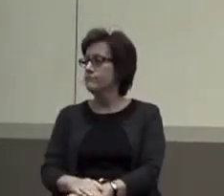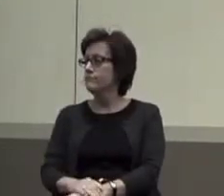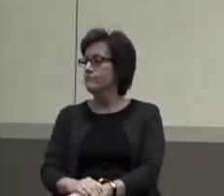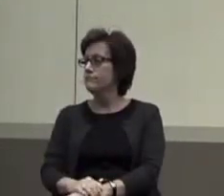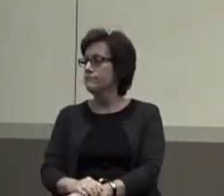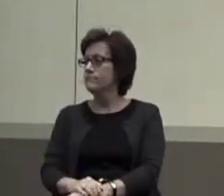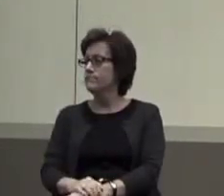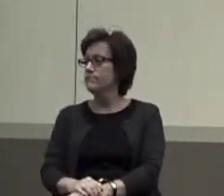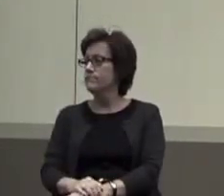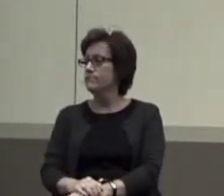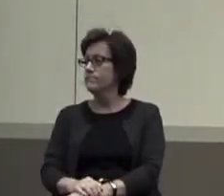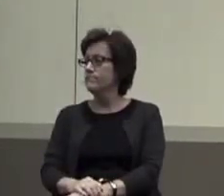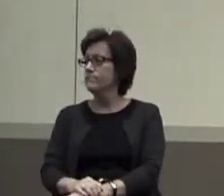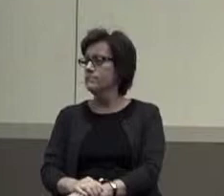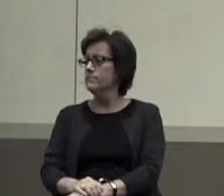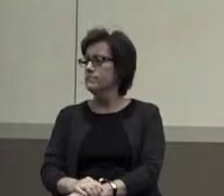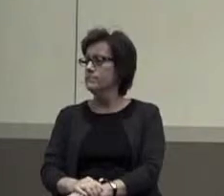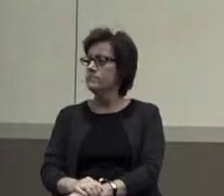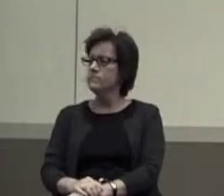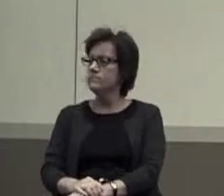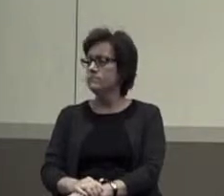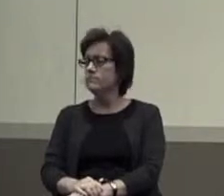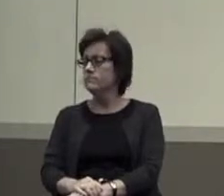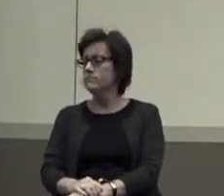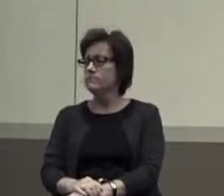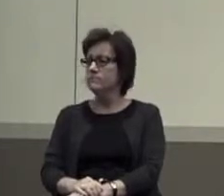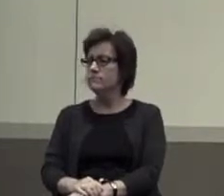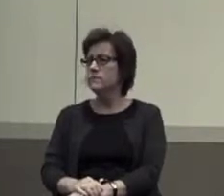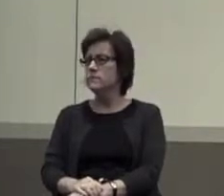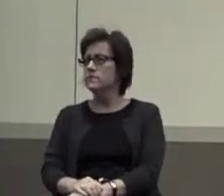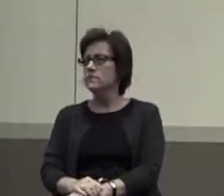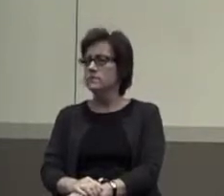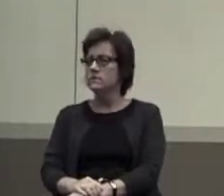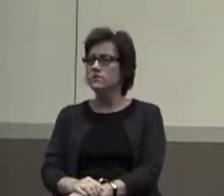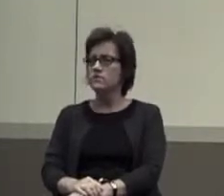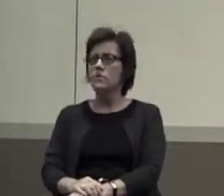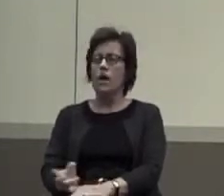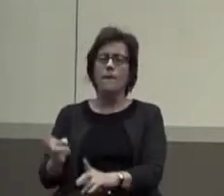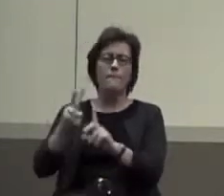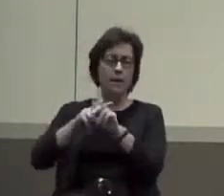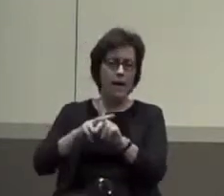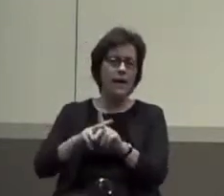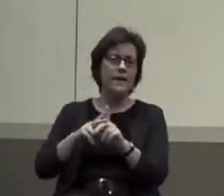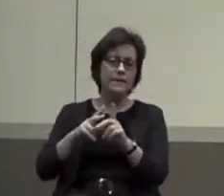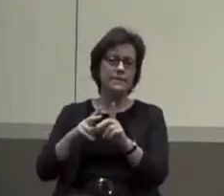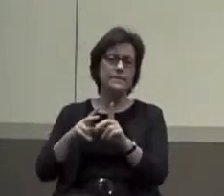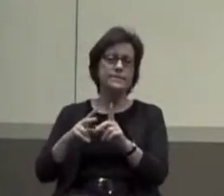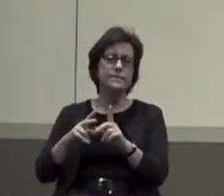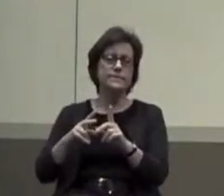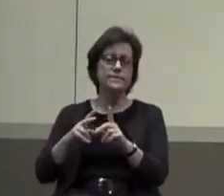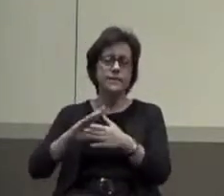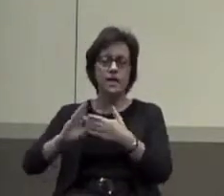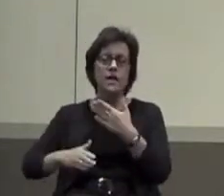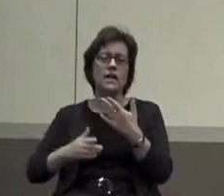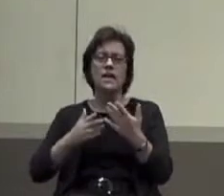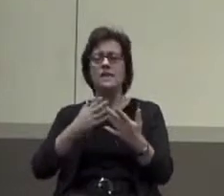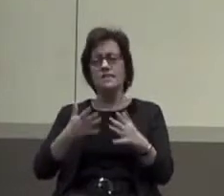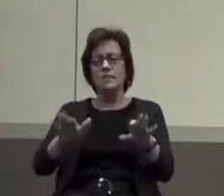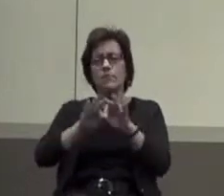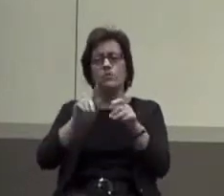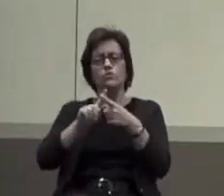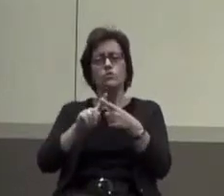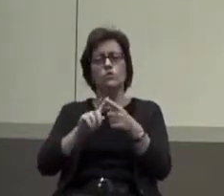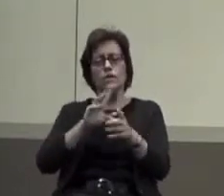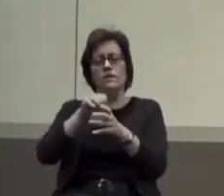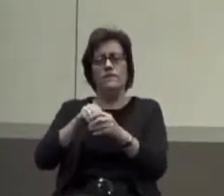So when we're talking about some application things, it's important to engage in some reinforcer sampling. So ask the students